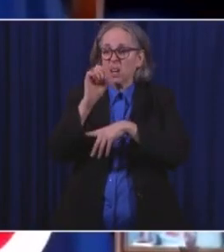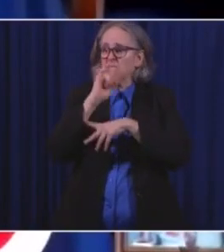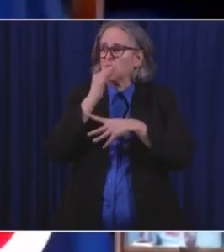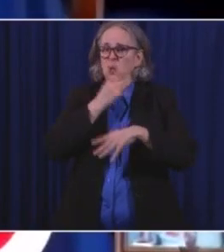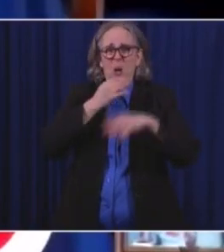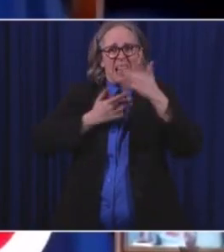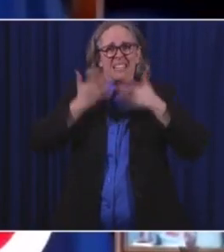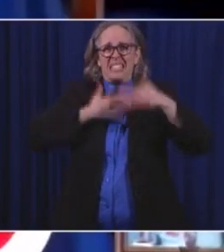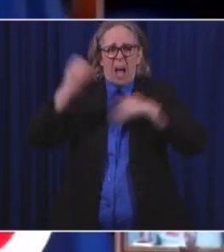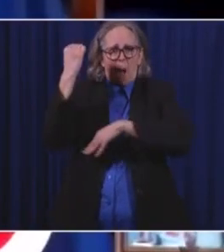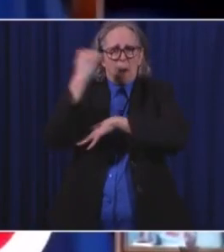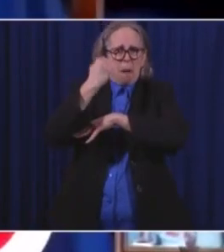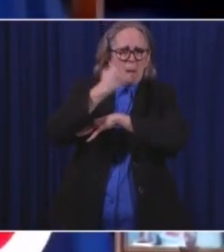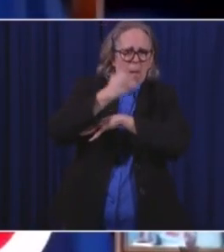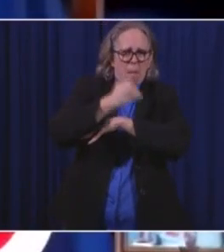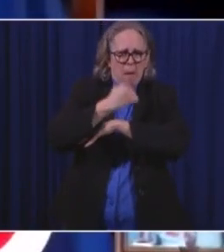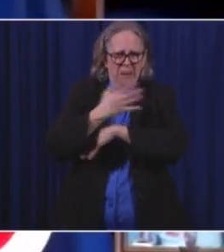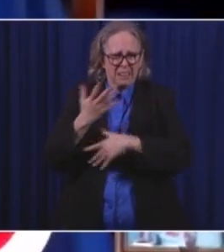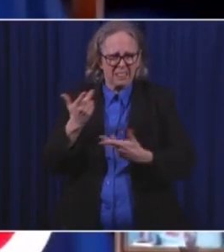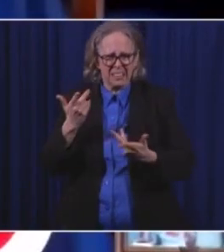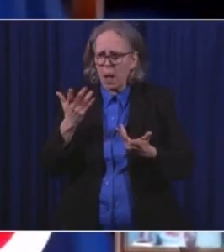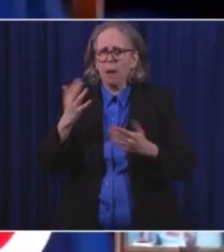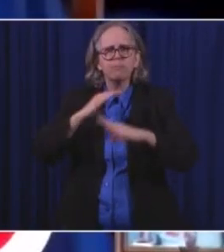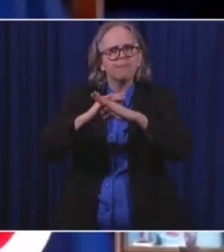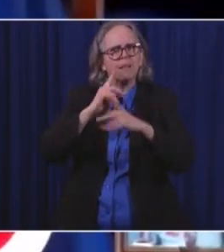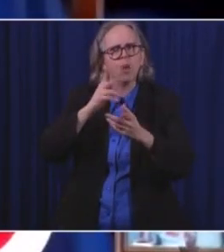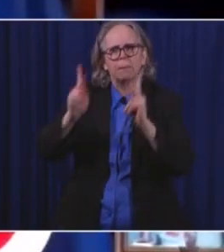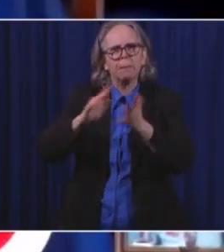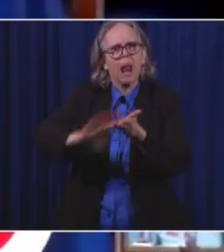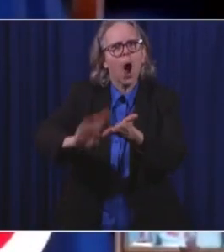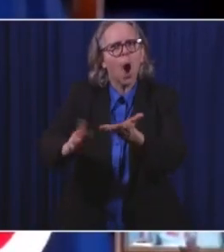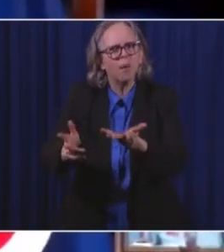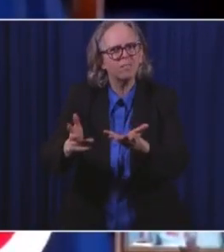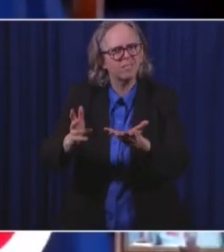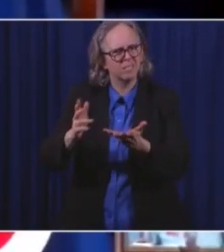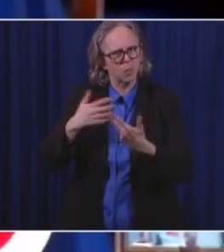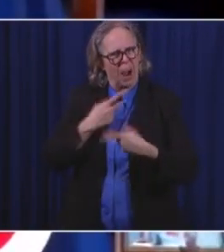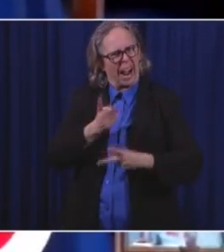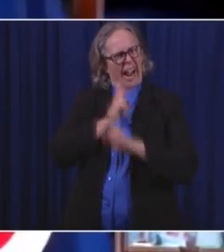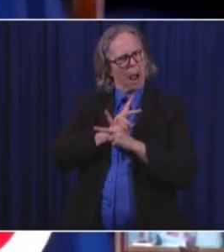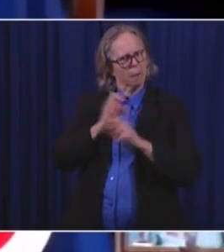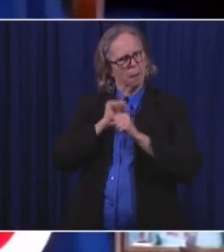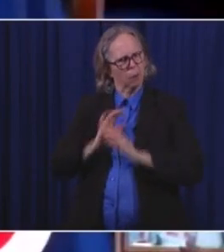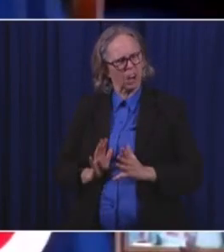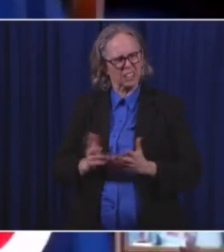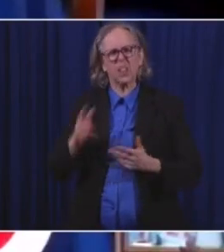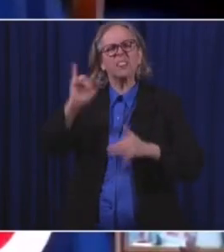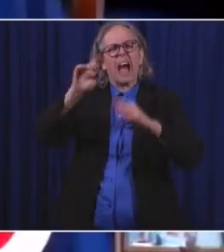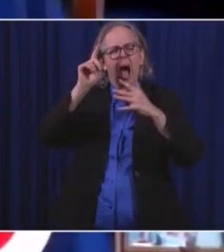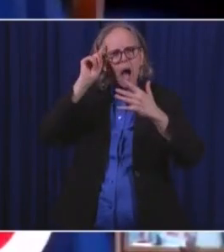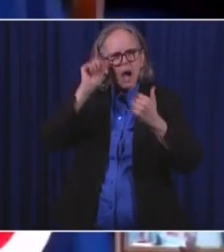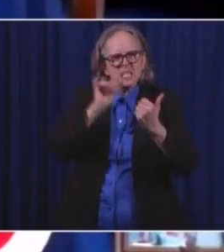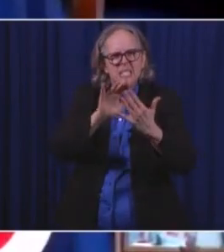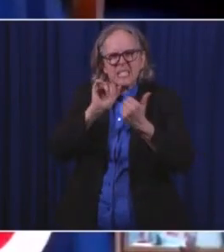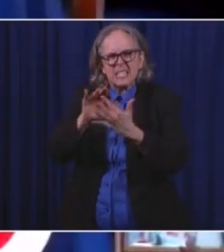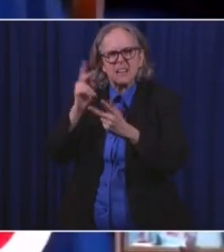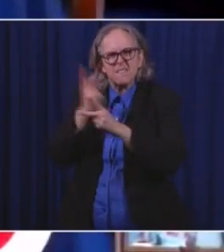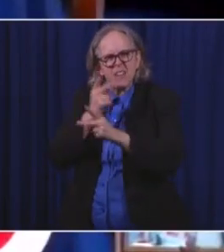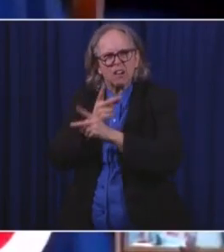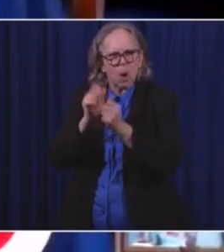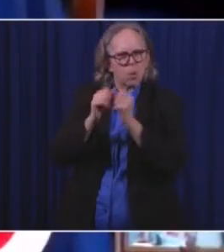off. And these are the essential pieces of that safety net that we're trying to